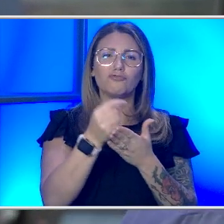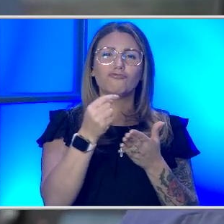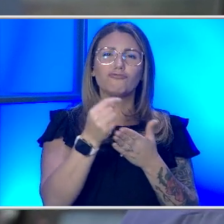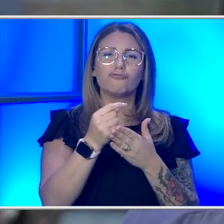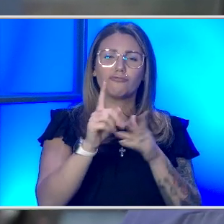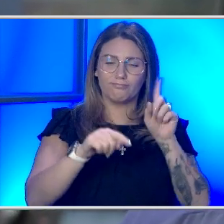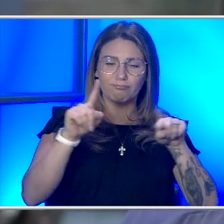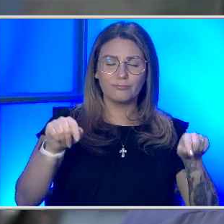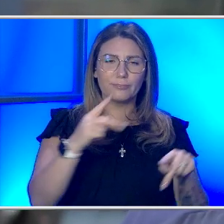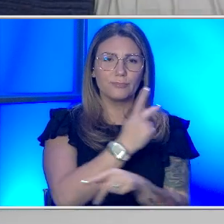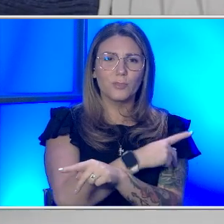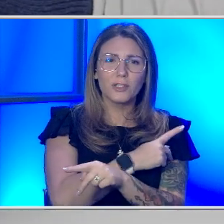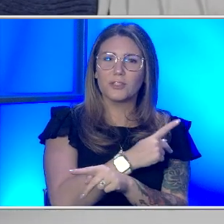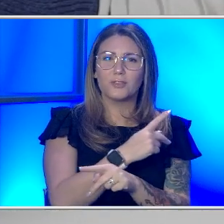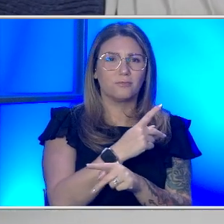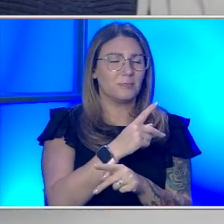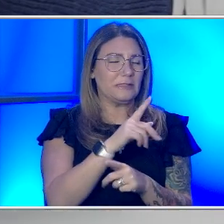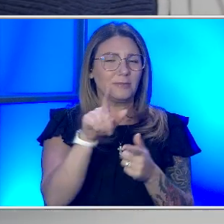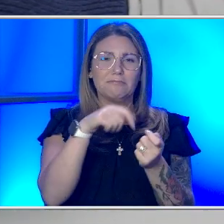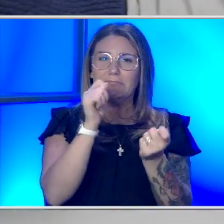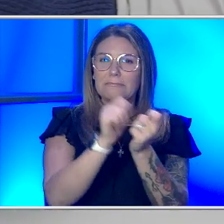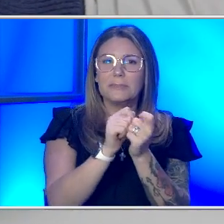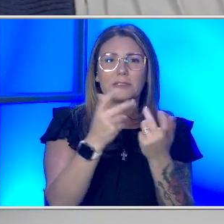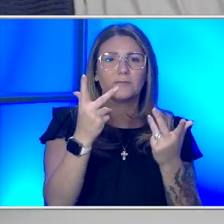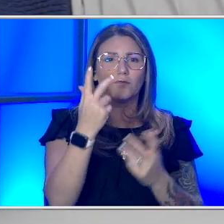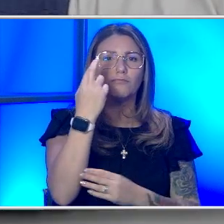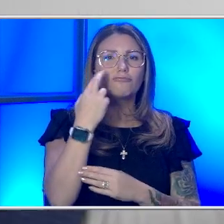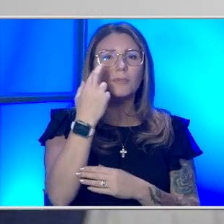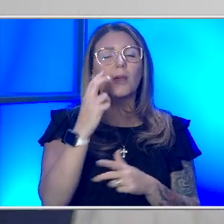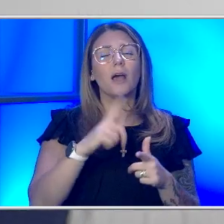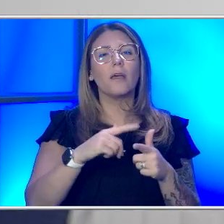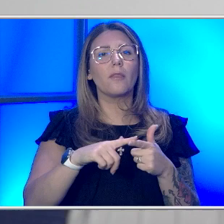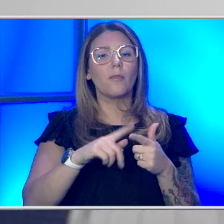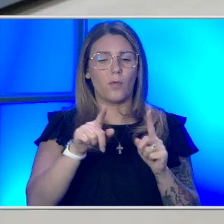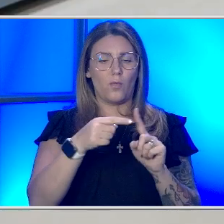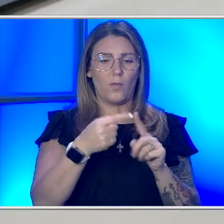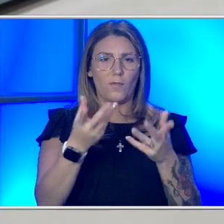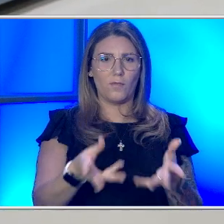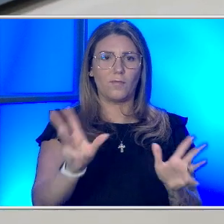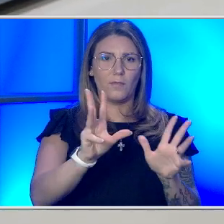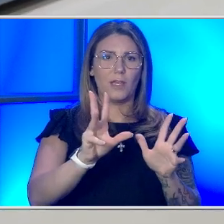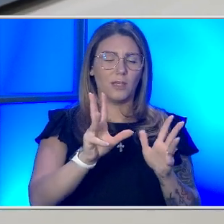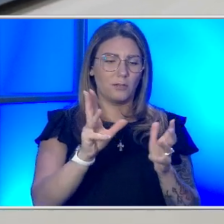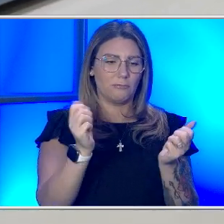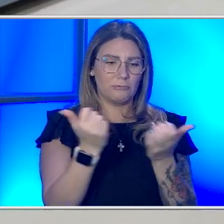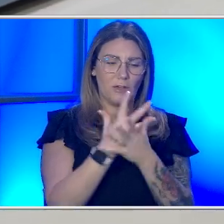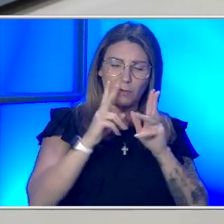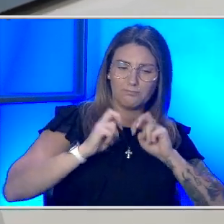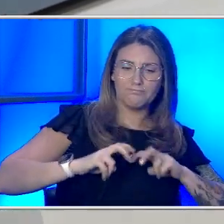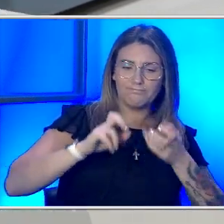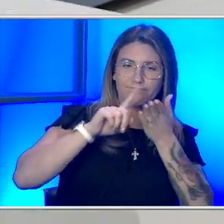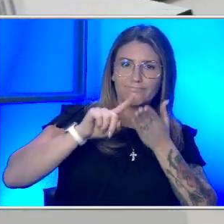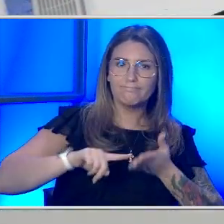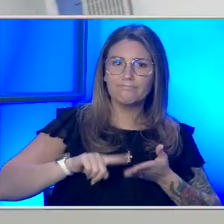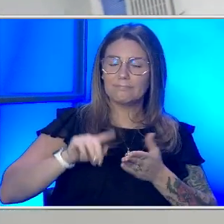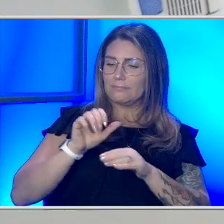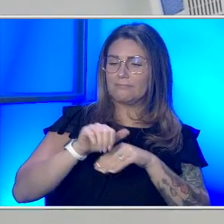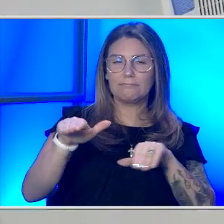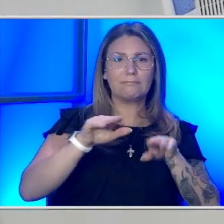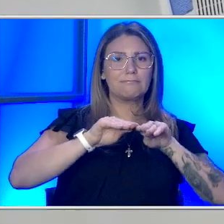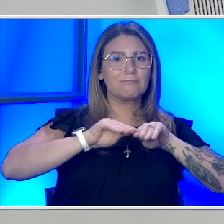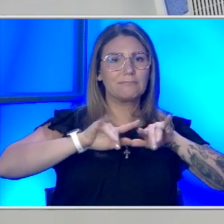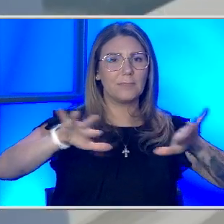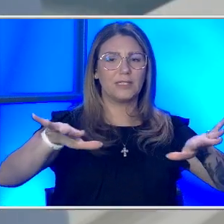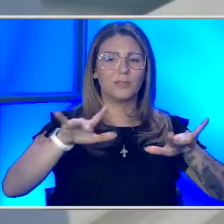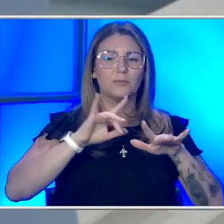ailments. Once that is gone through our components department and split up into its parts, we send it to distribution where they pack it into